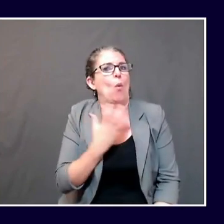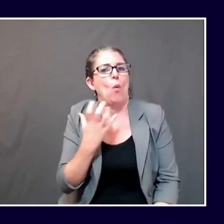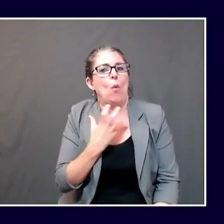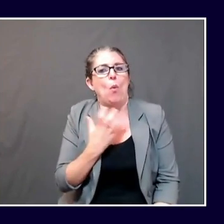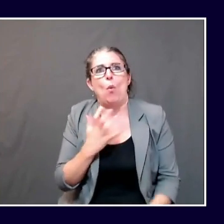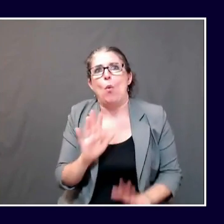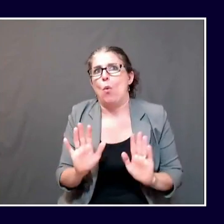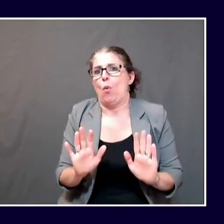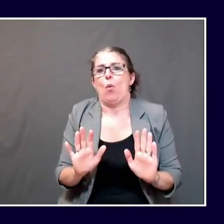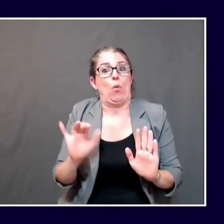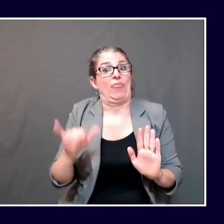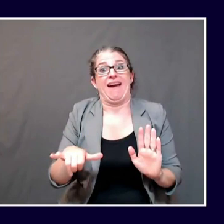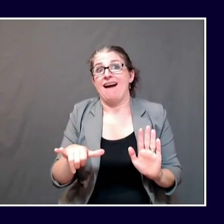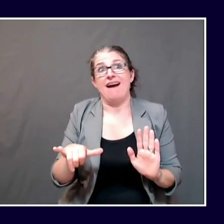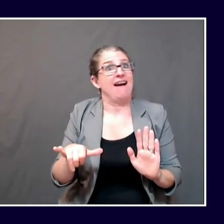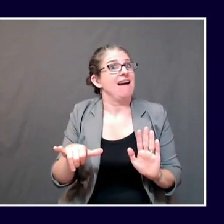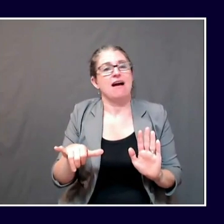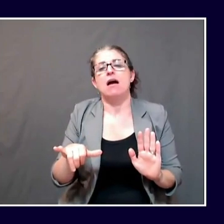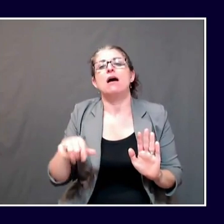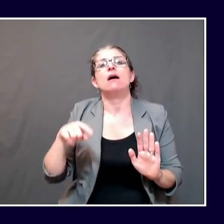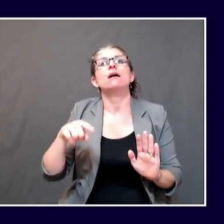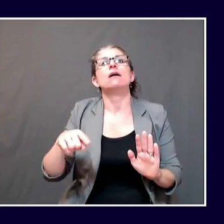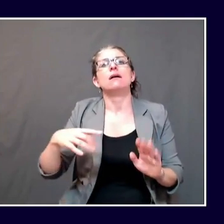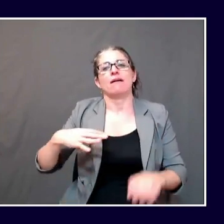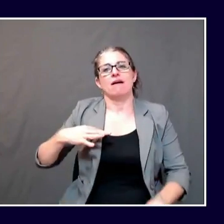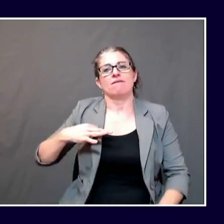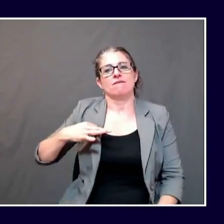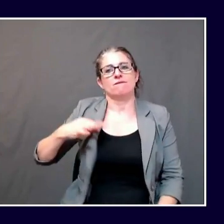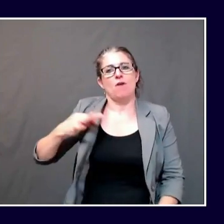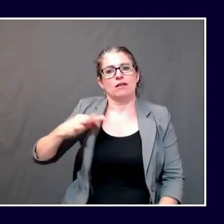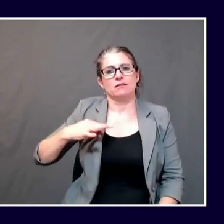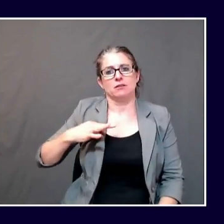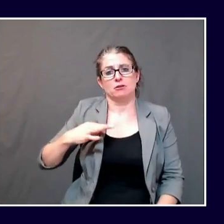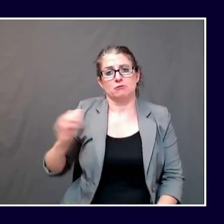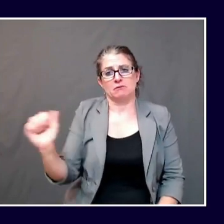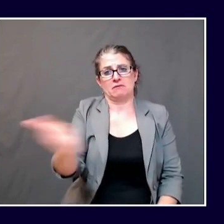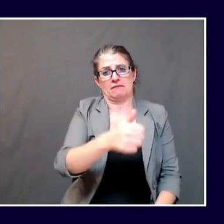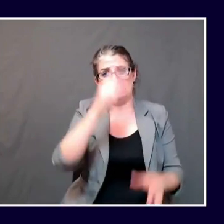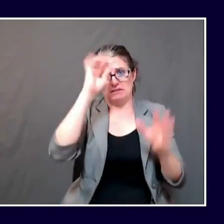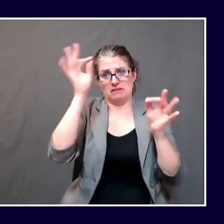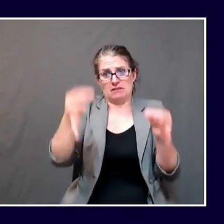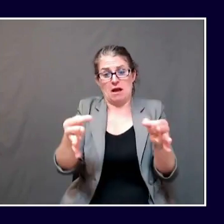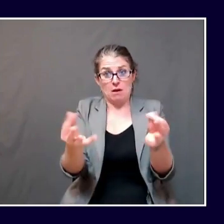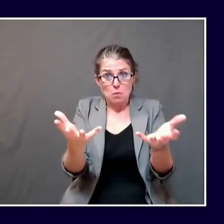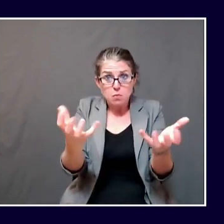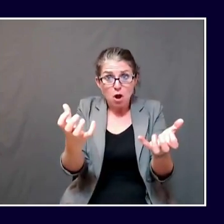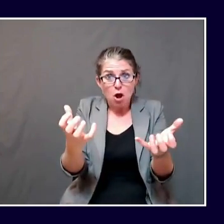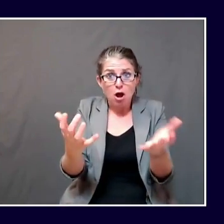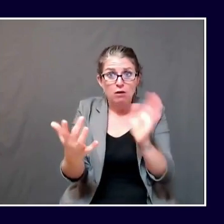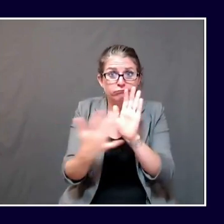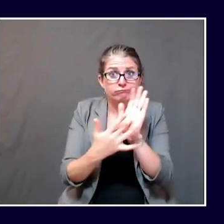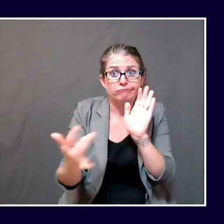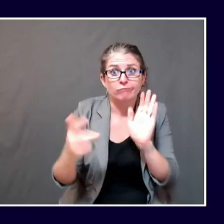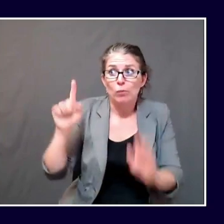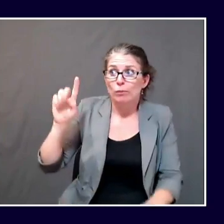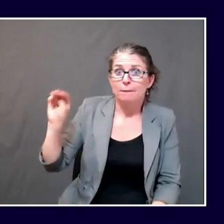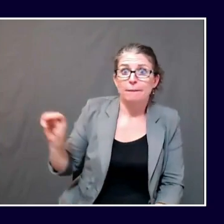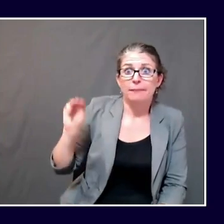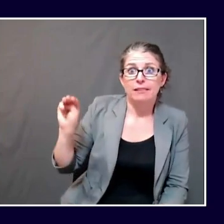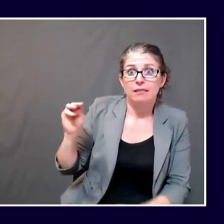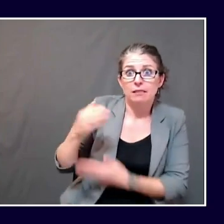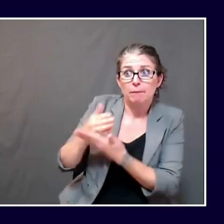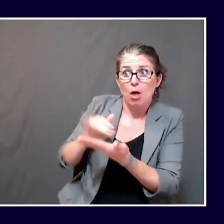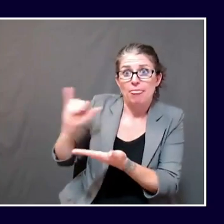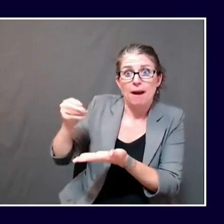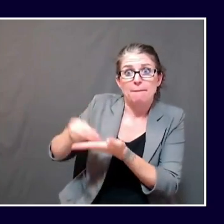them up so we can really deploy these nurses and other clinicians as soon as possible to them. Like all the coronavirus relief funds,